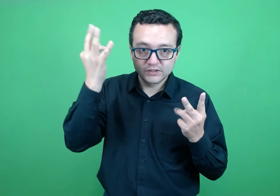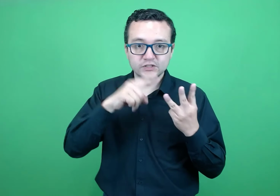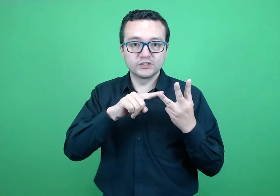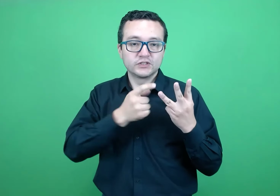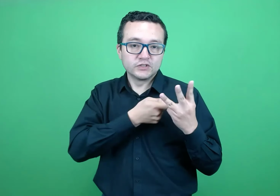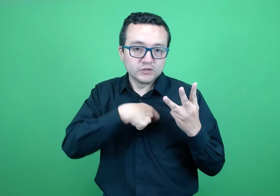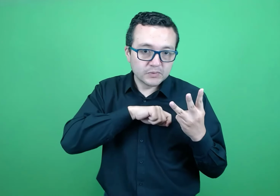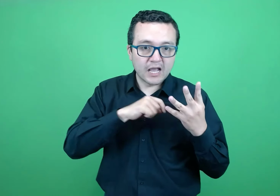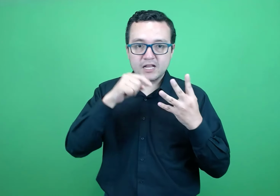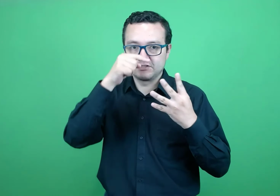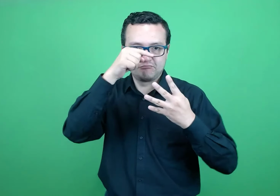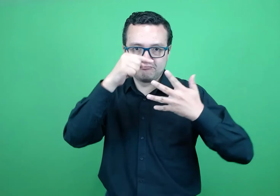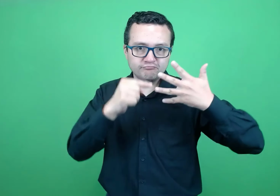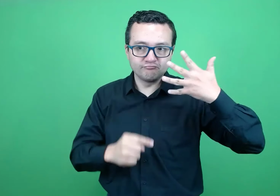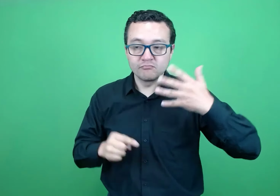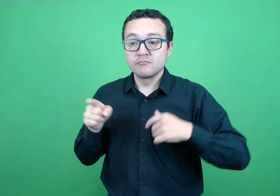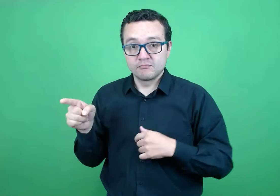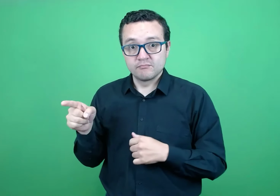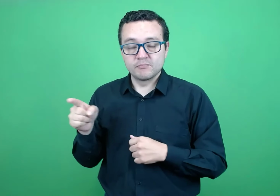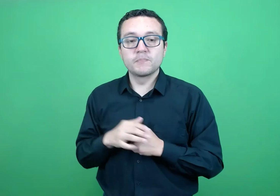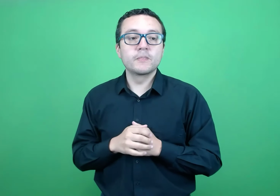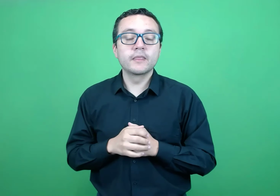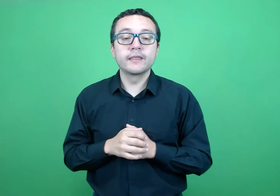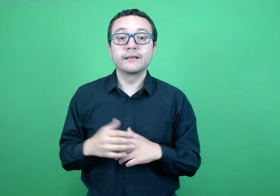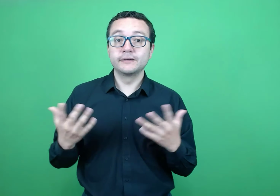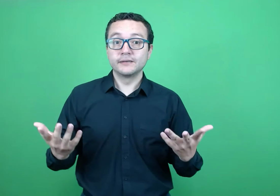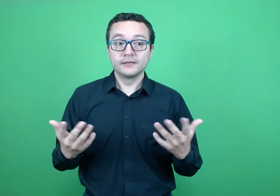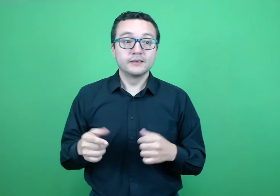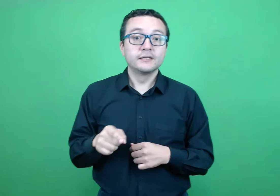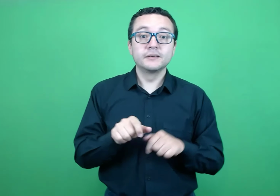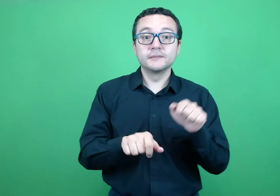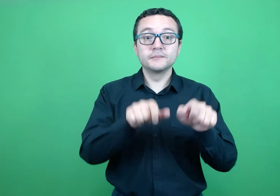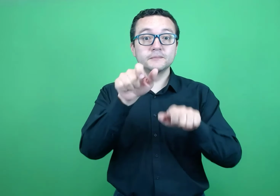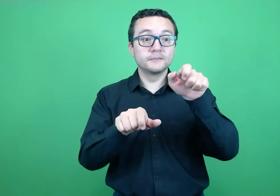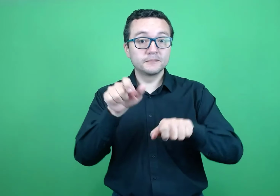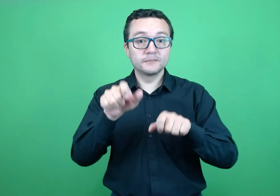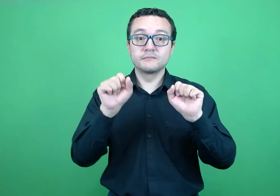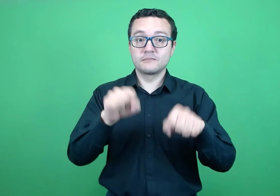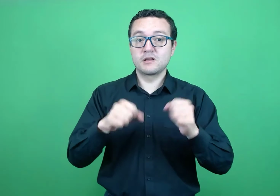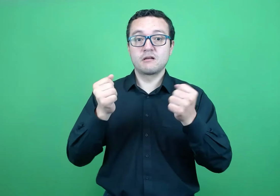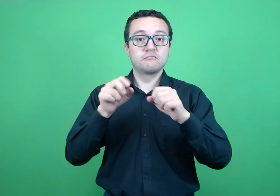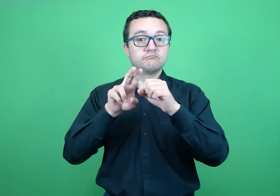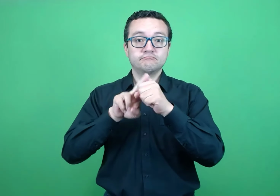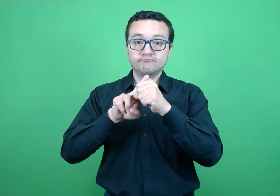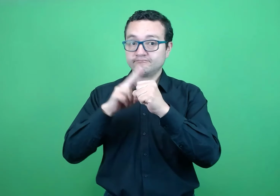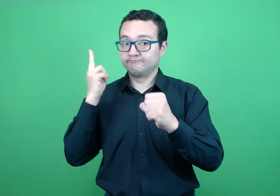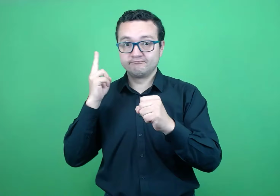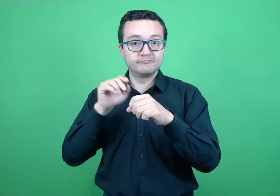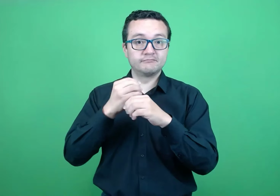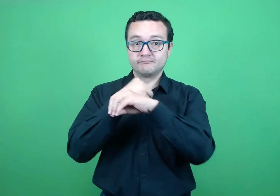video. We request all speakers to kindly keep to times and keep their camera off if not